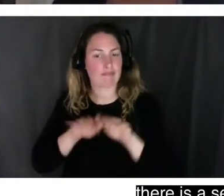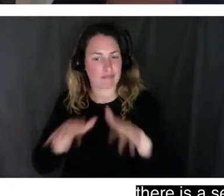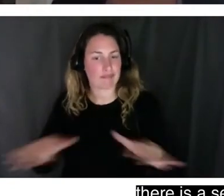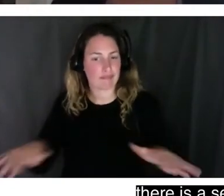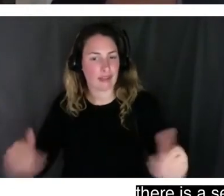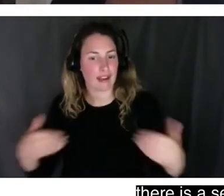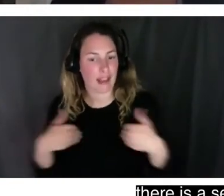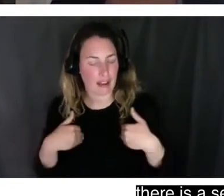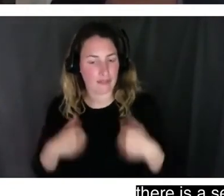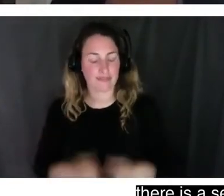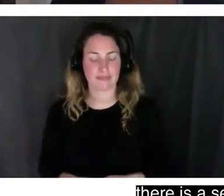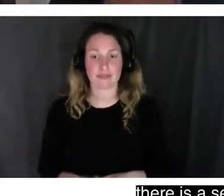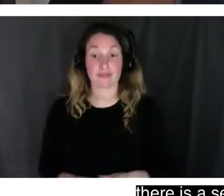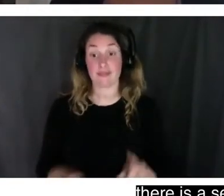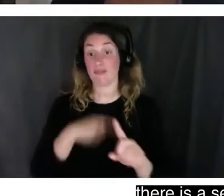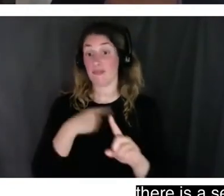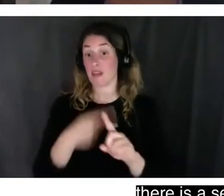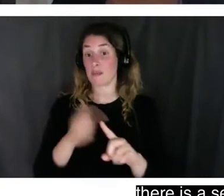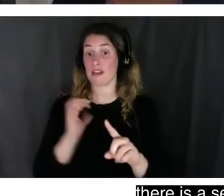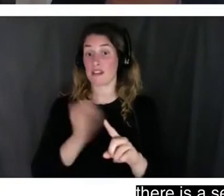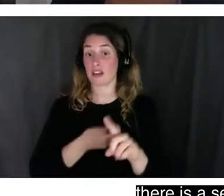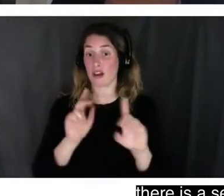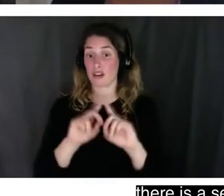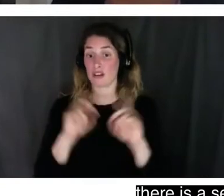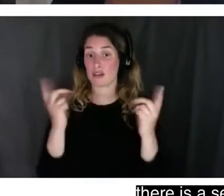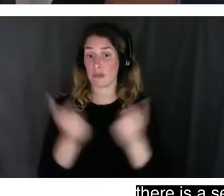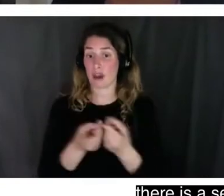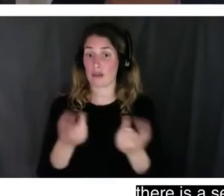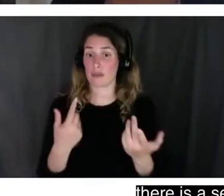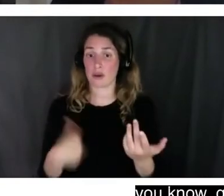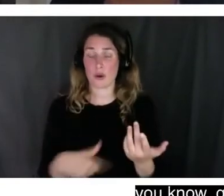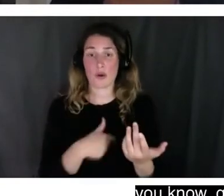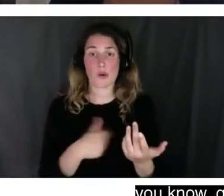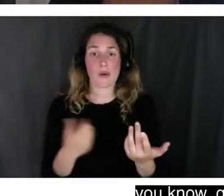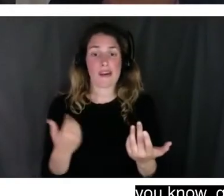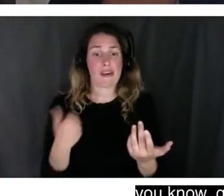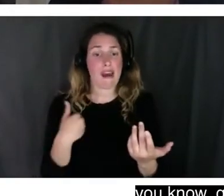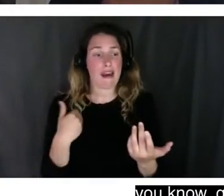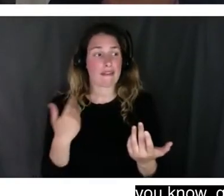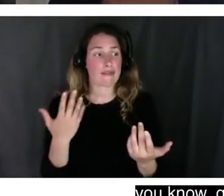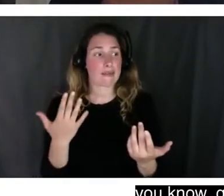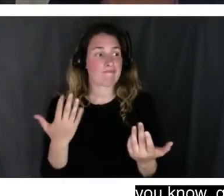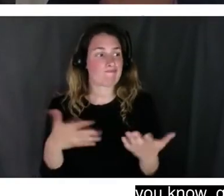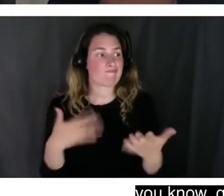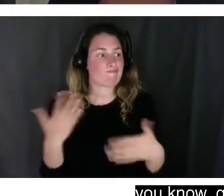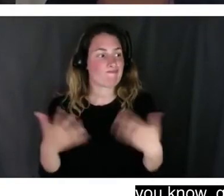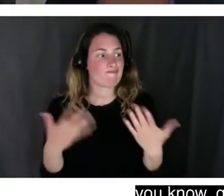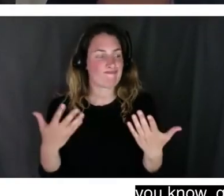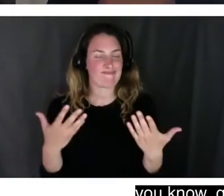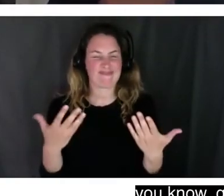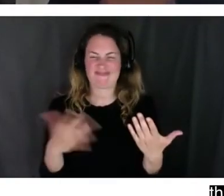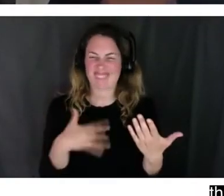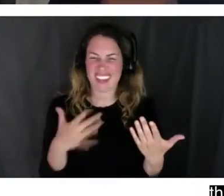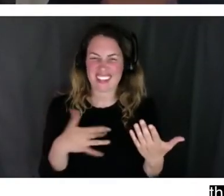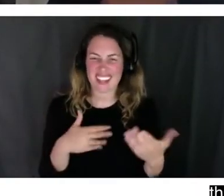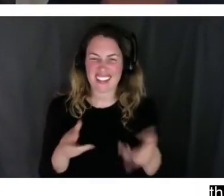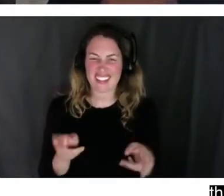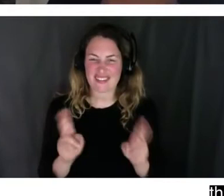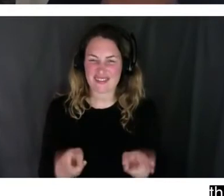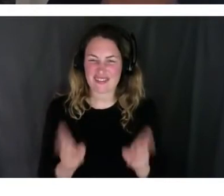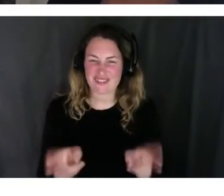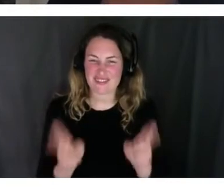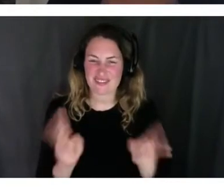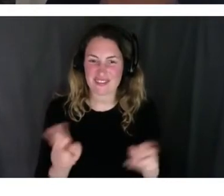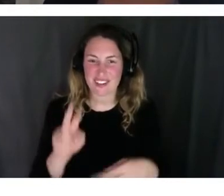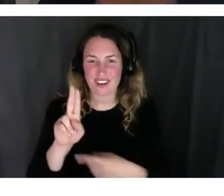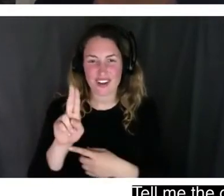is a sense of urgency that we have to, get moving on some of the things that we've committed